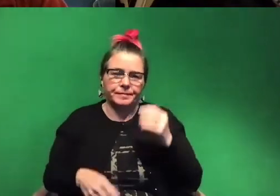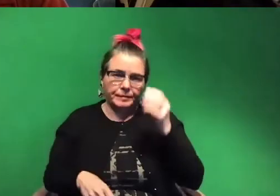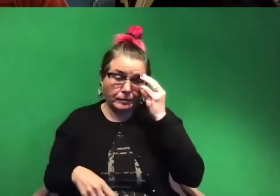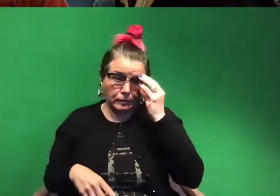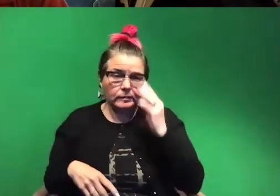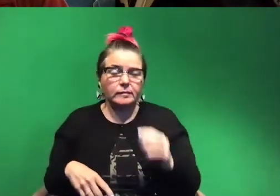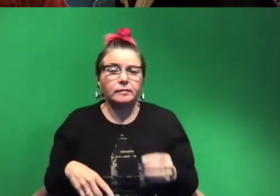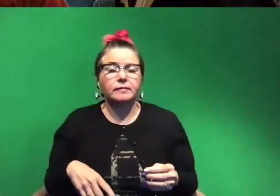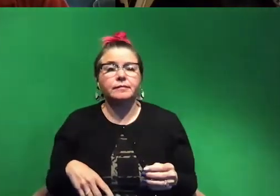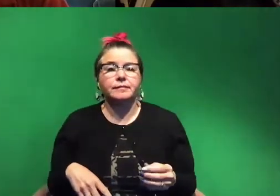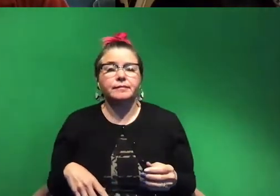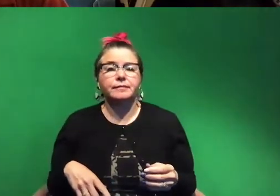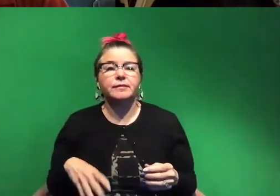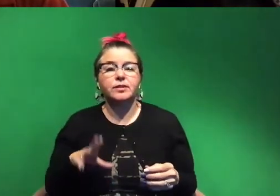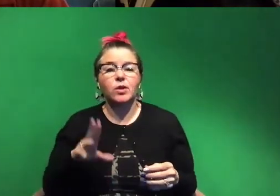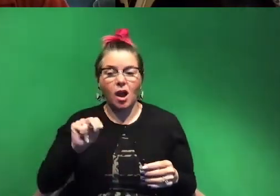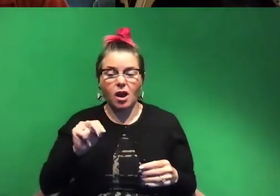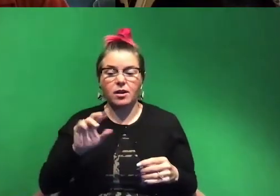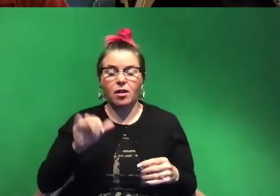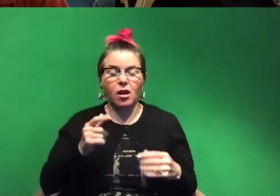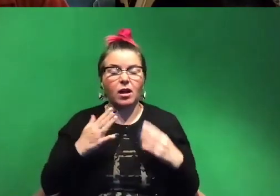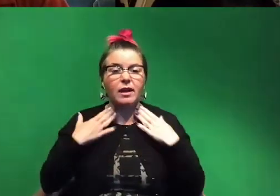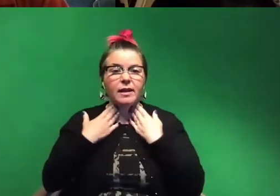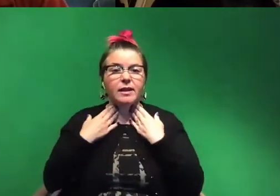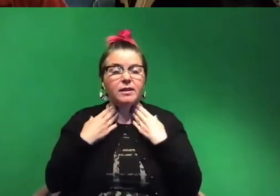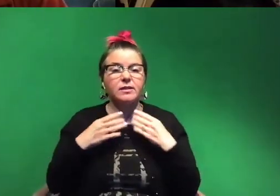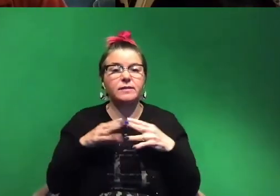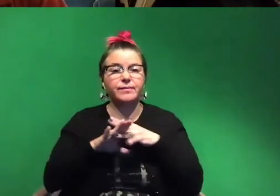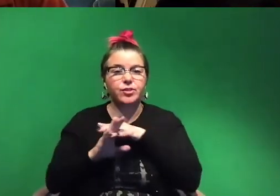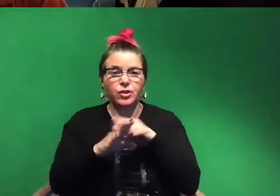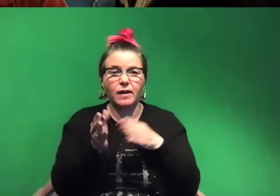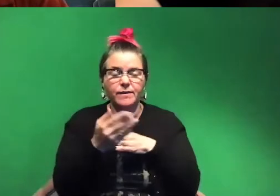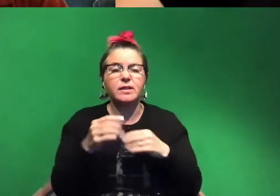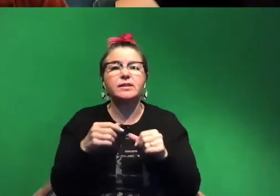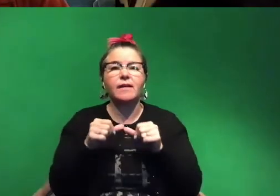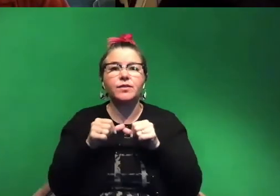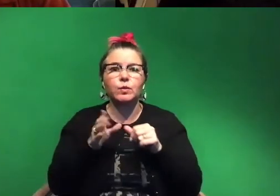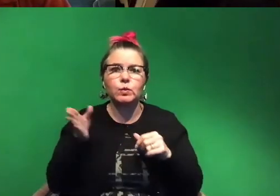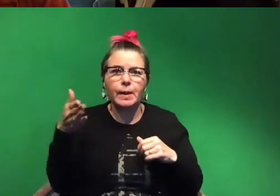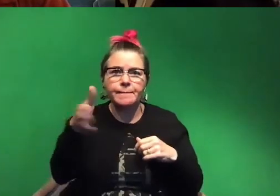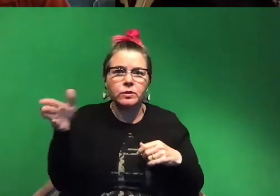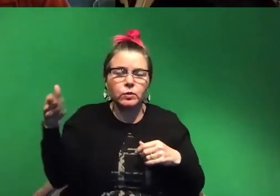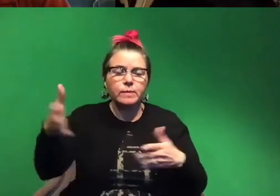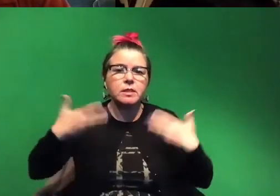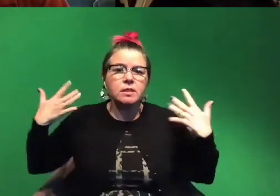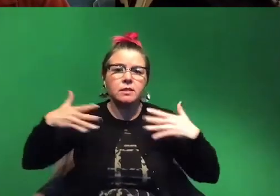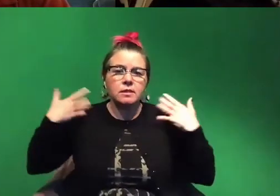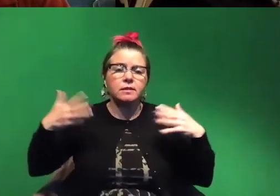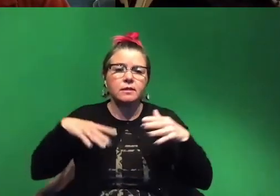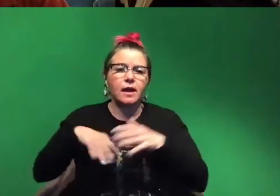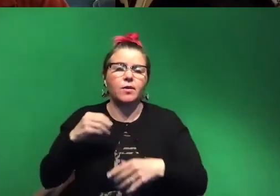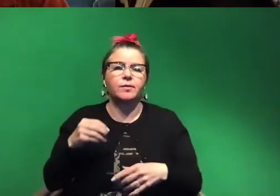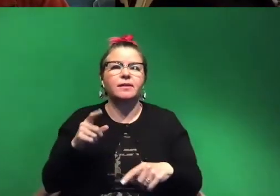to unclog their gills, a fish or a shark will have to continuously swim in order to clear that. They can't